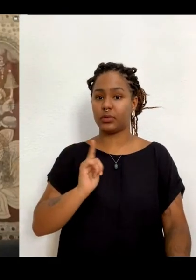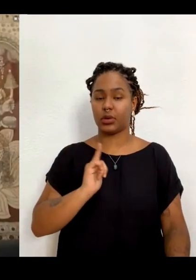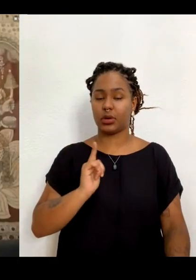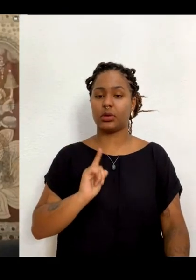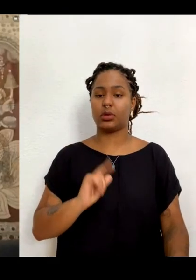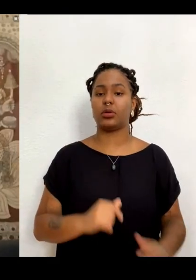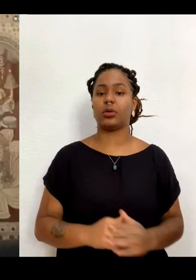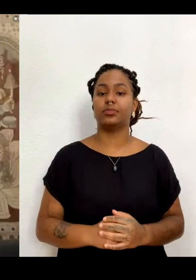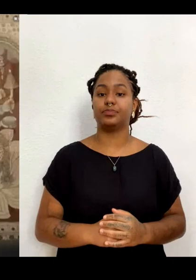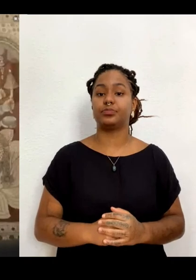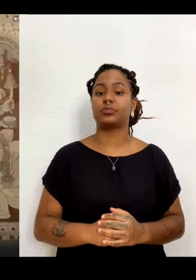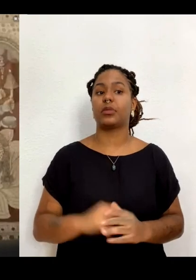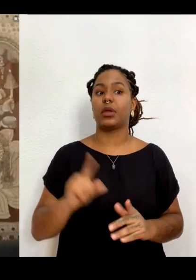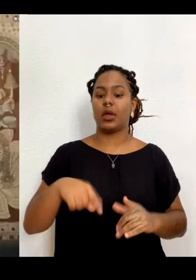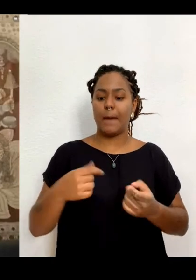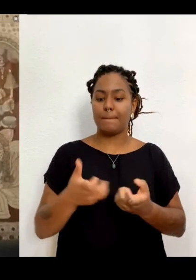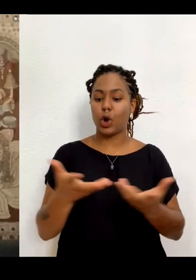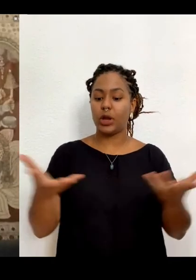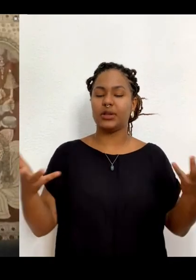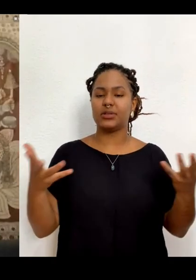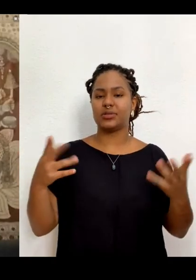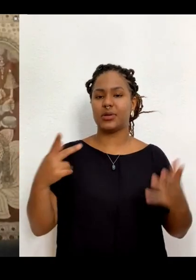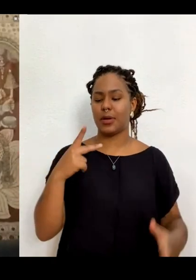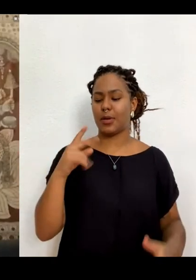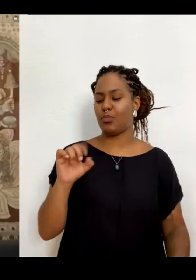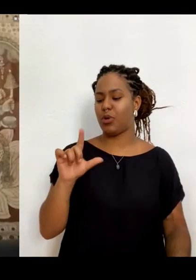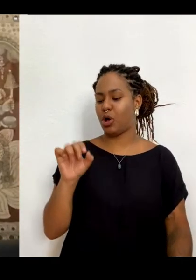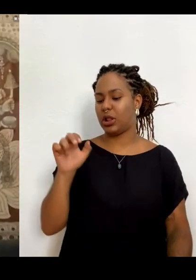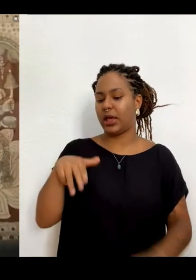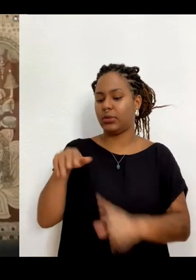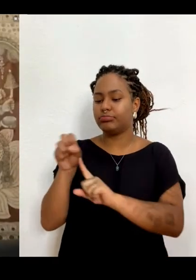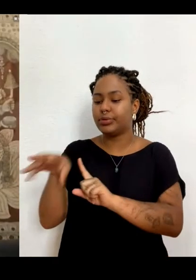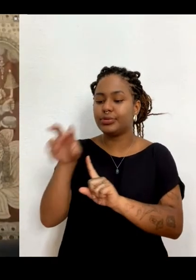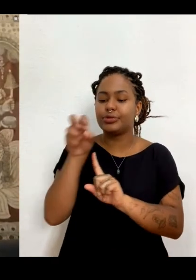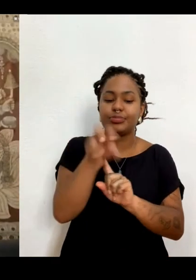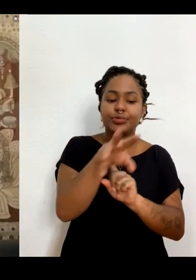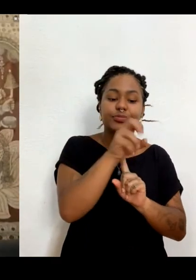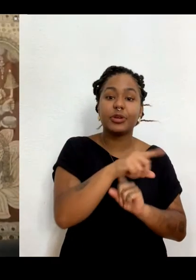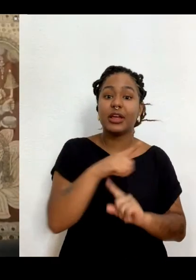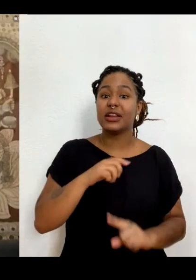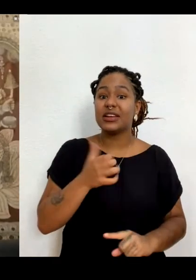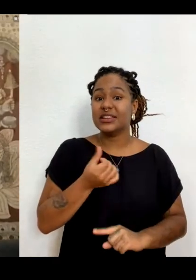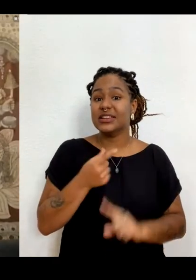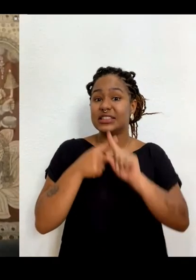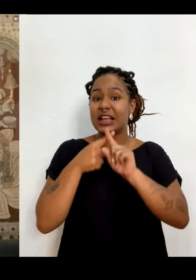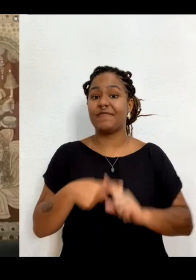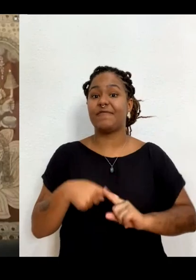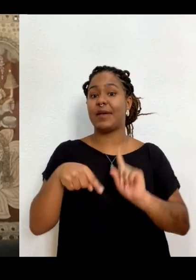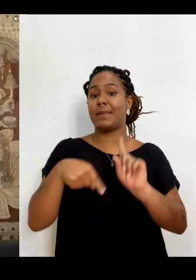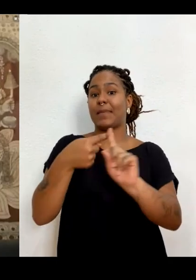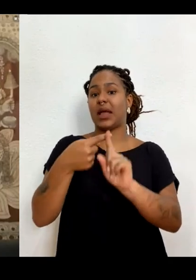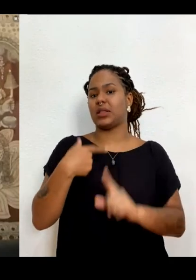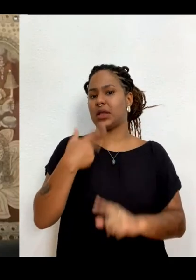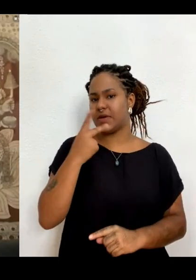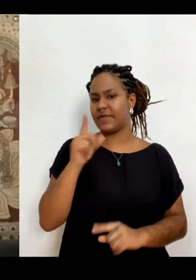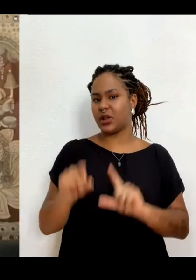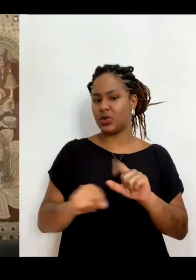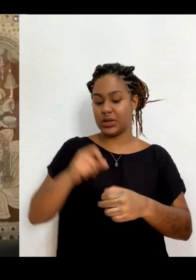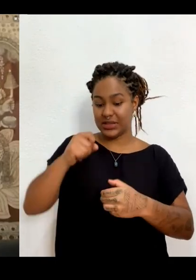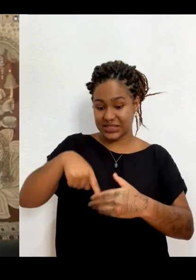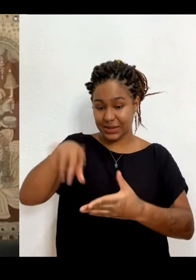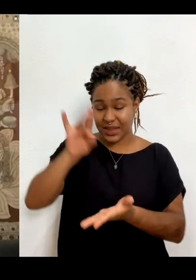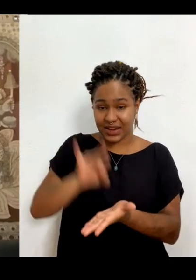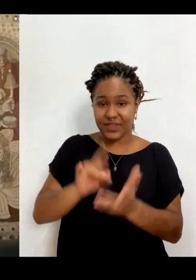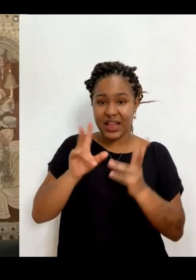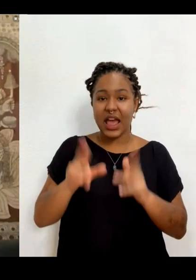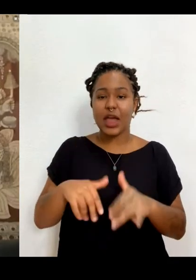times more than the forest so I would say true seed is like wild seed it is renewable